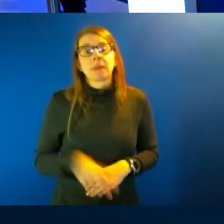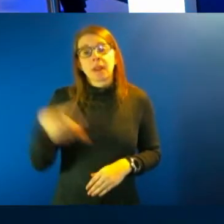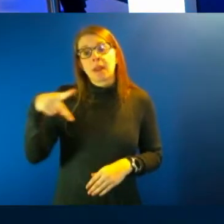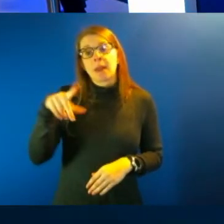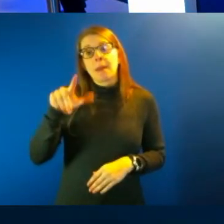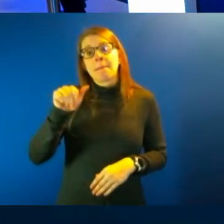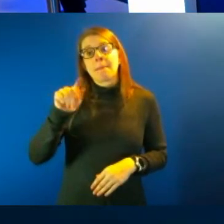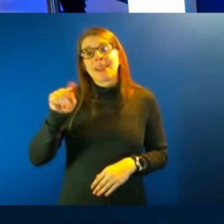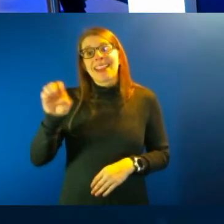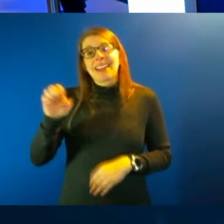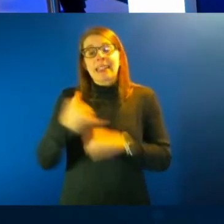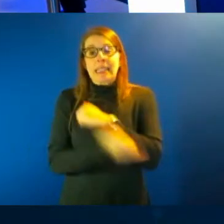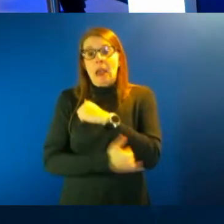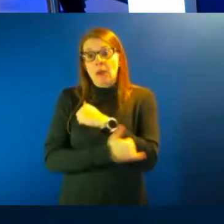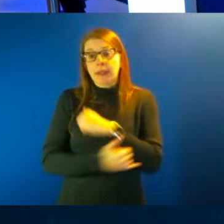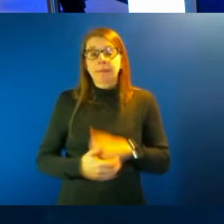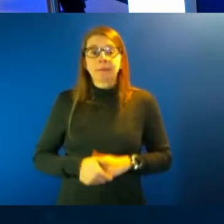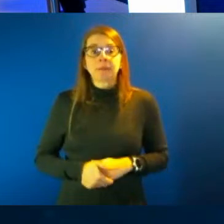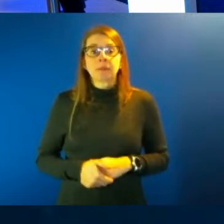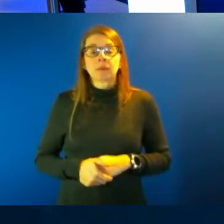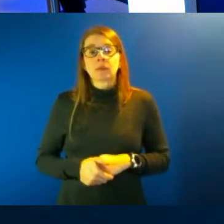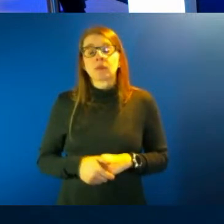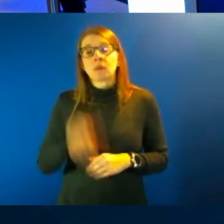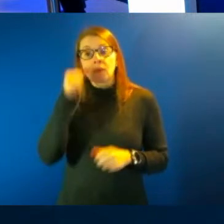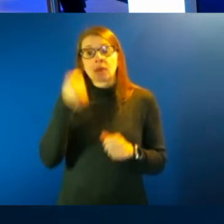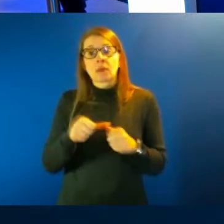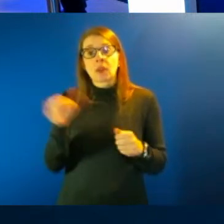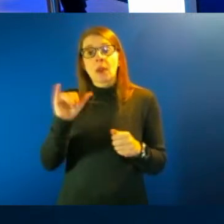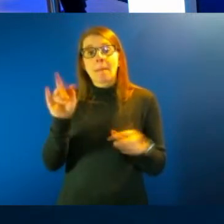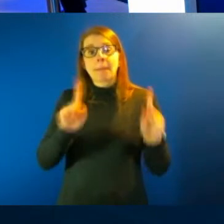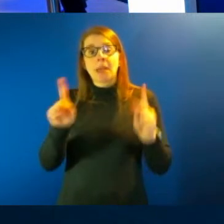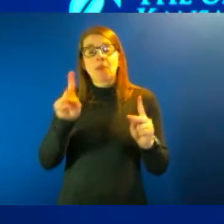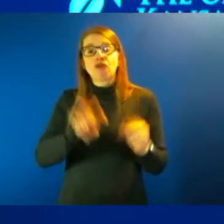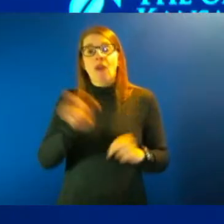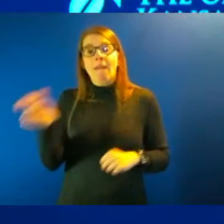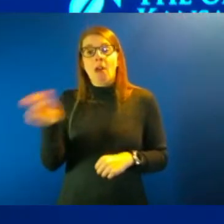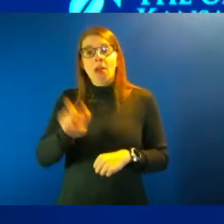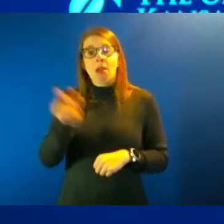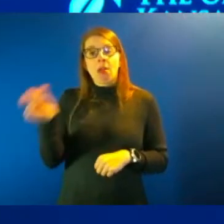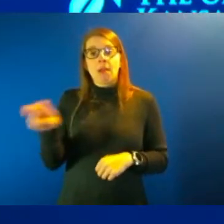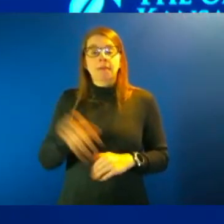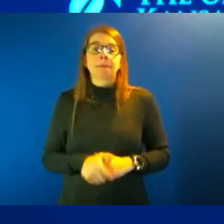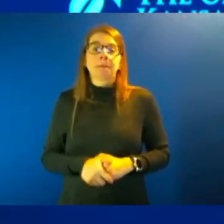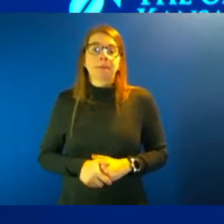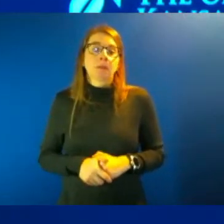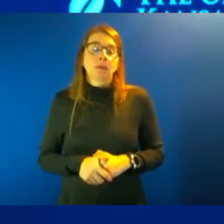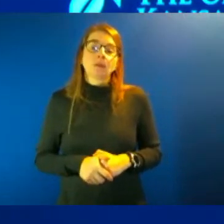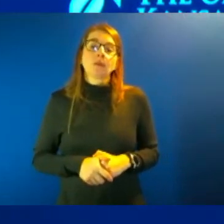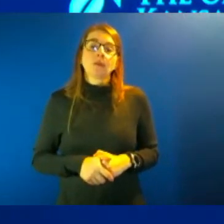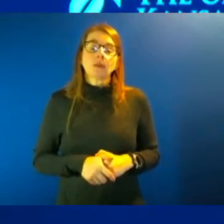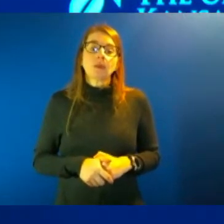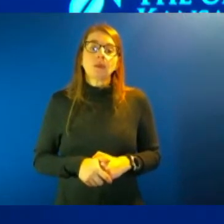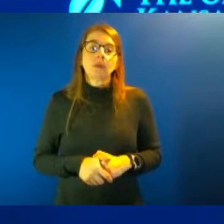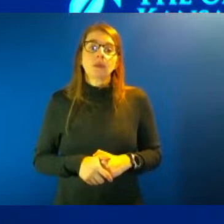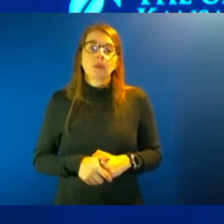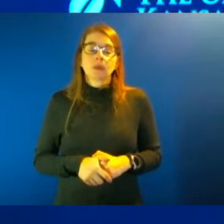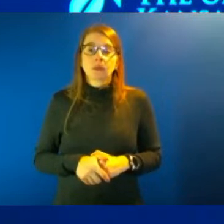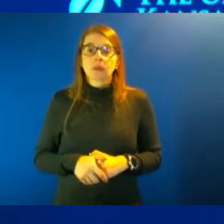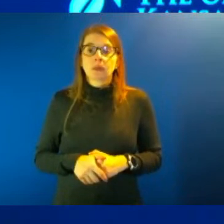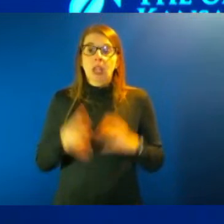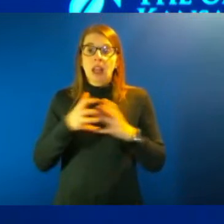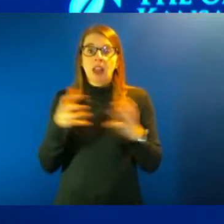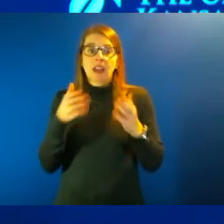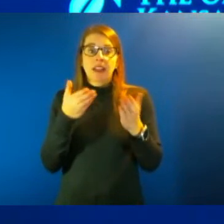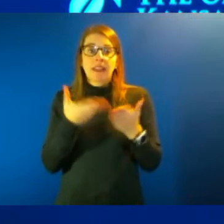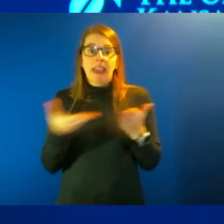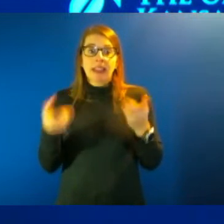this, remember also that people travel from one place to another. Mm-hmm. And so there can be a lot of things that happen